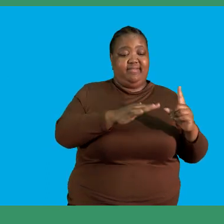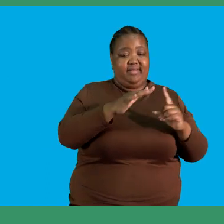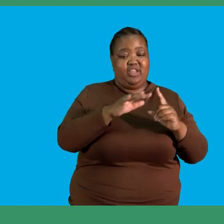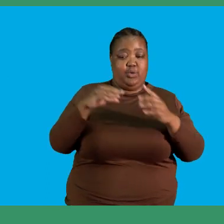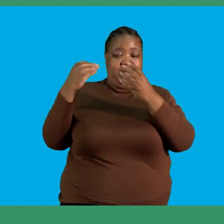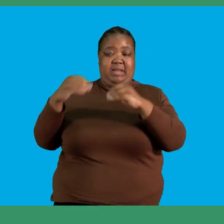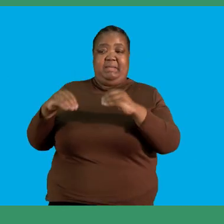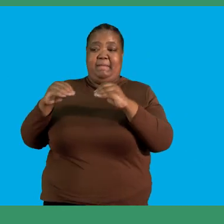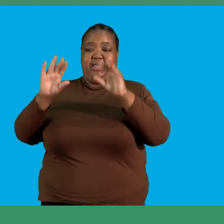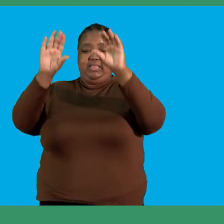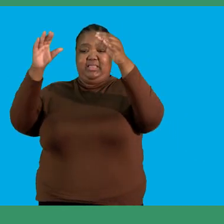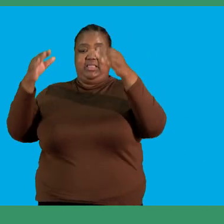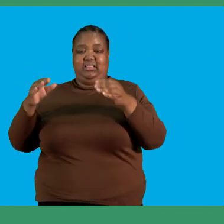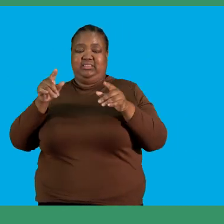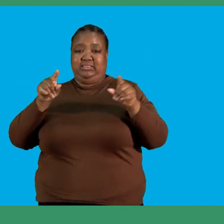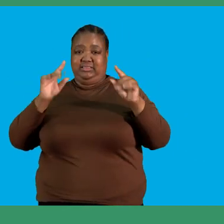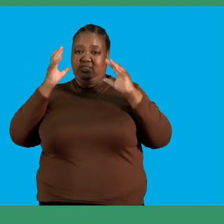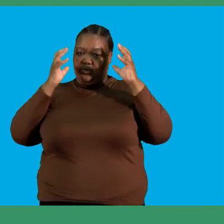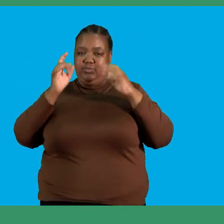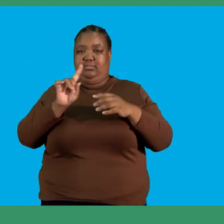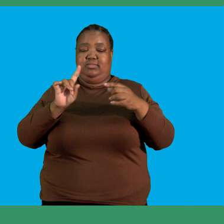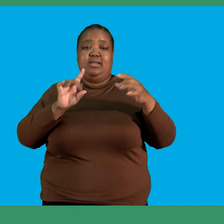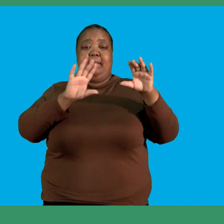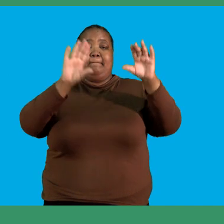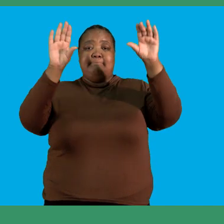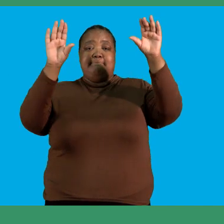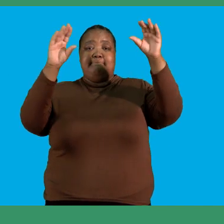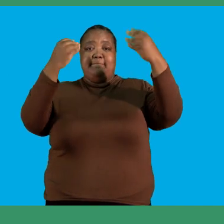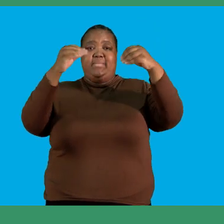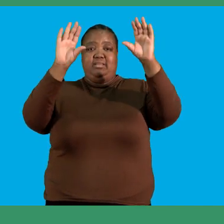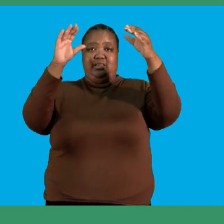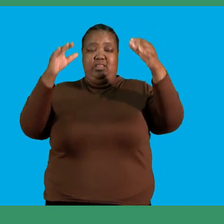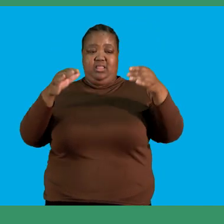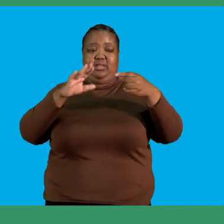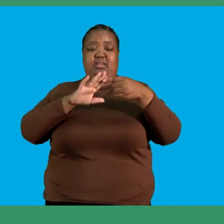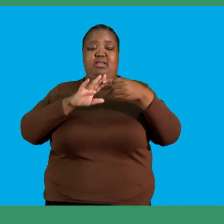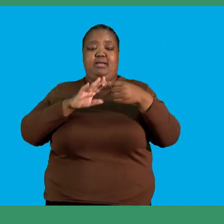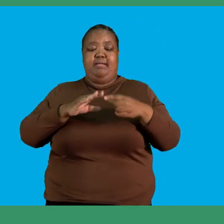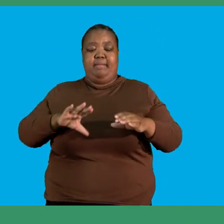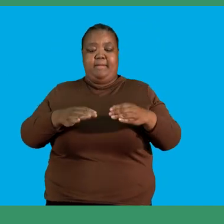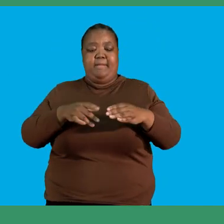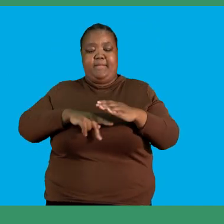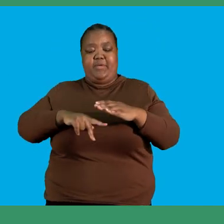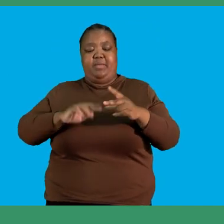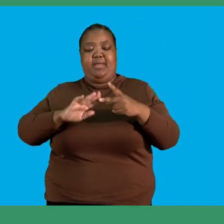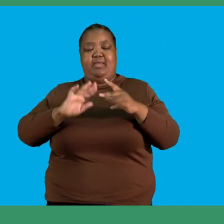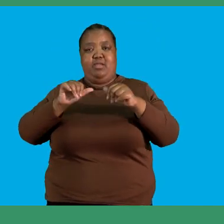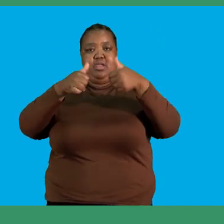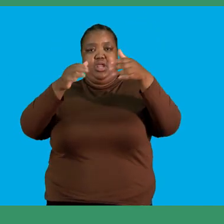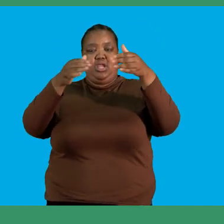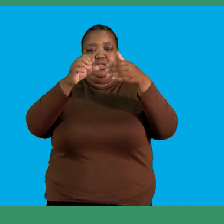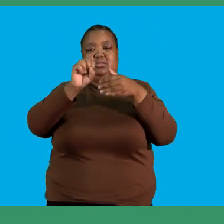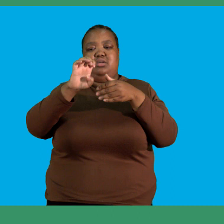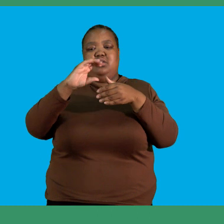So business sectors include your primary, secondary, and tertiary sectors. Now, these three sectors